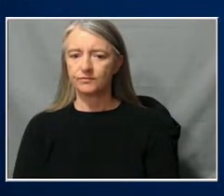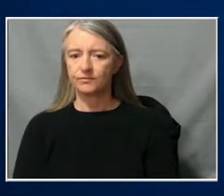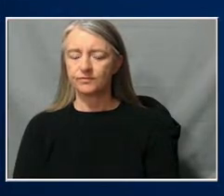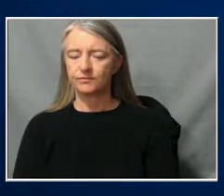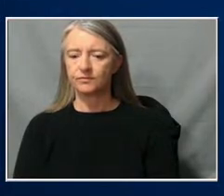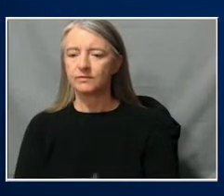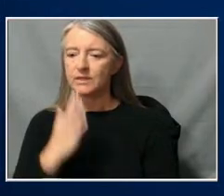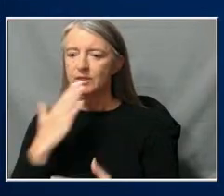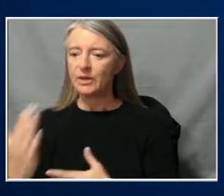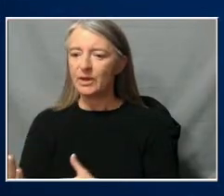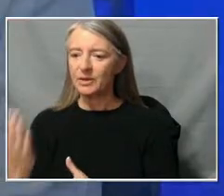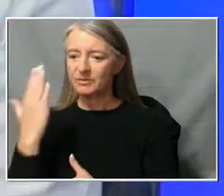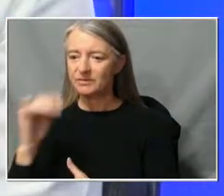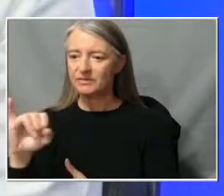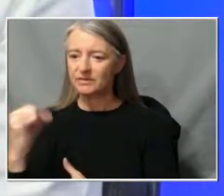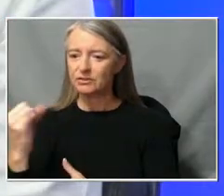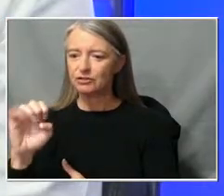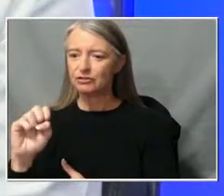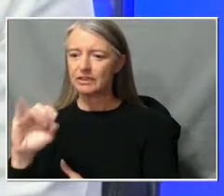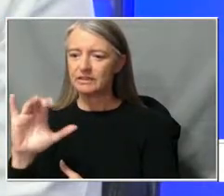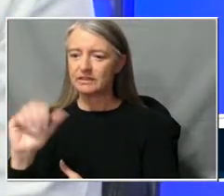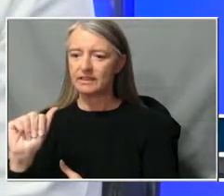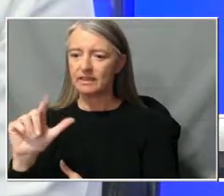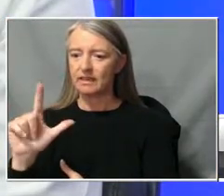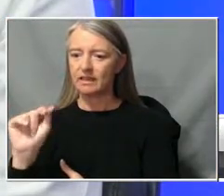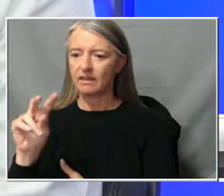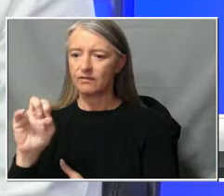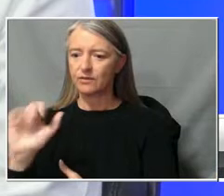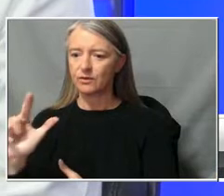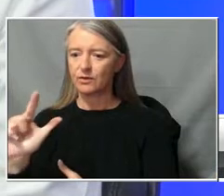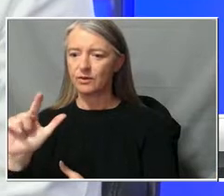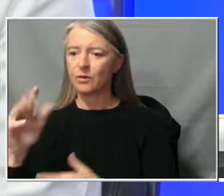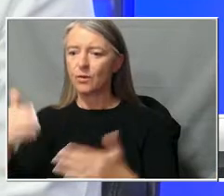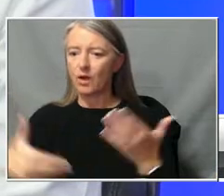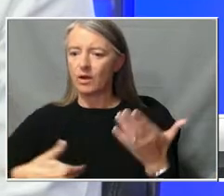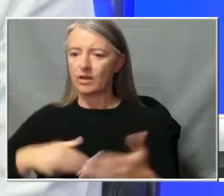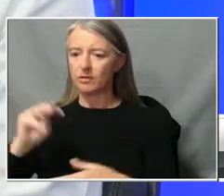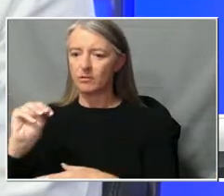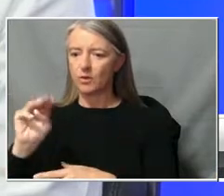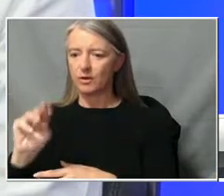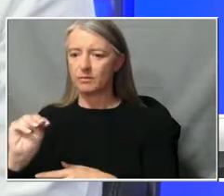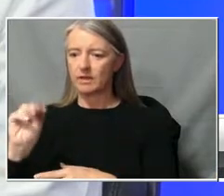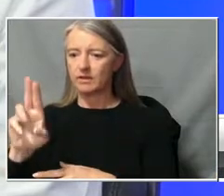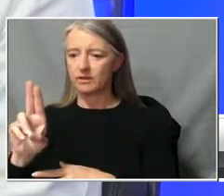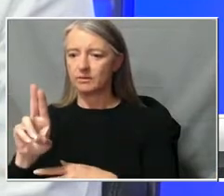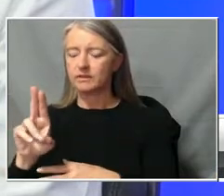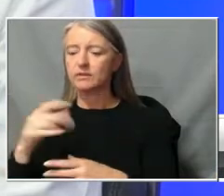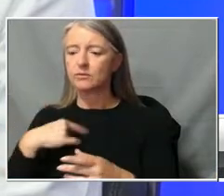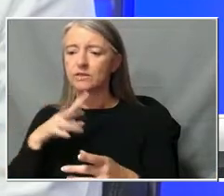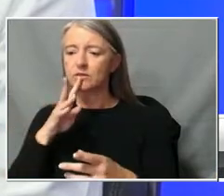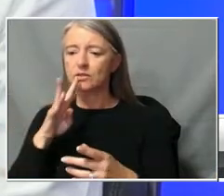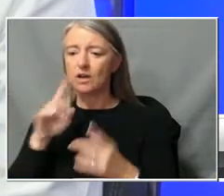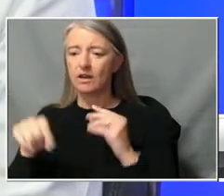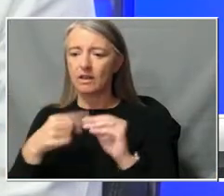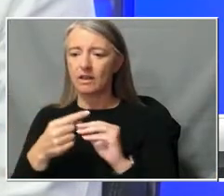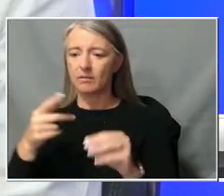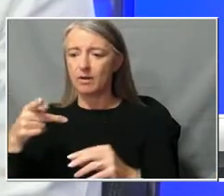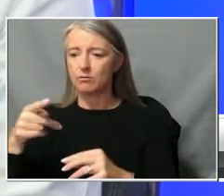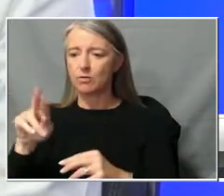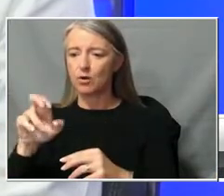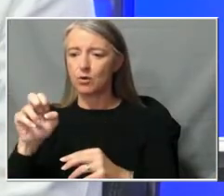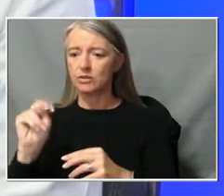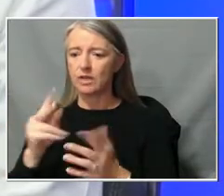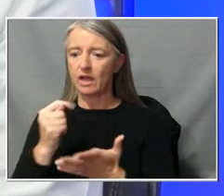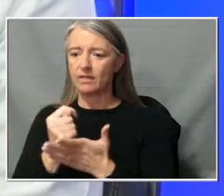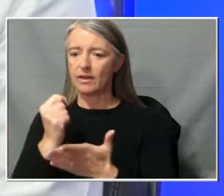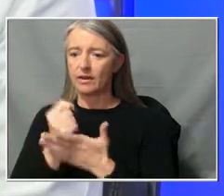Good morning. I'm Jessica Lovell. It's Monday morning. Welcome to the Morning Medical Update. We talk a lot about proton therapy on this program because it